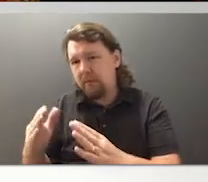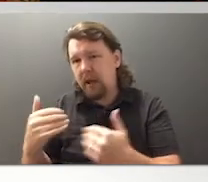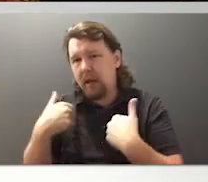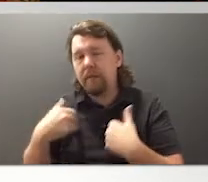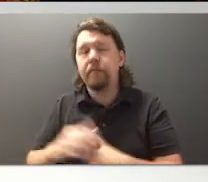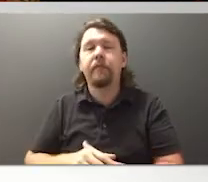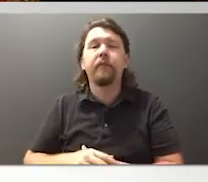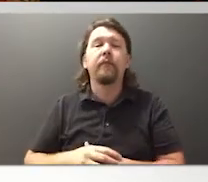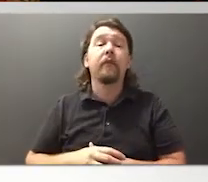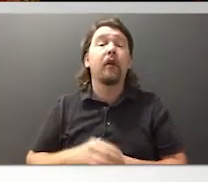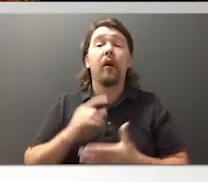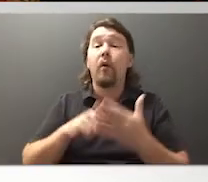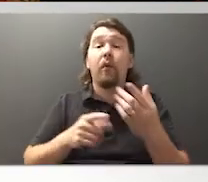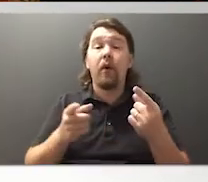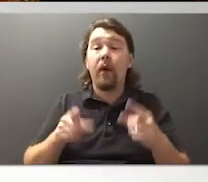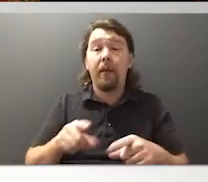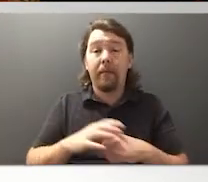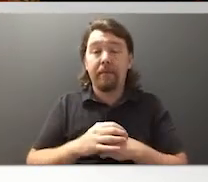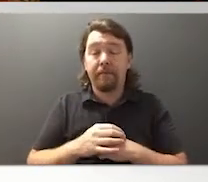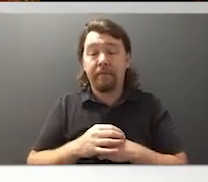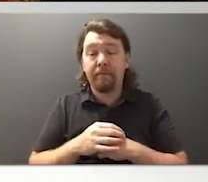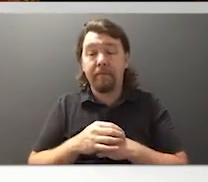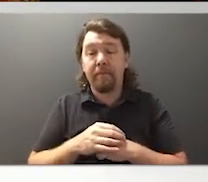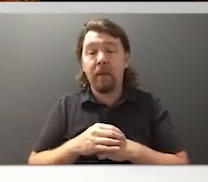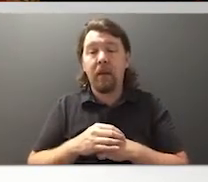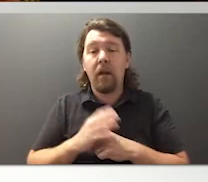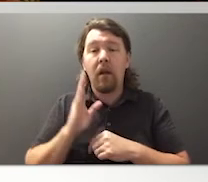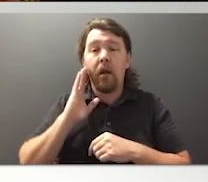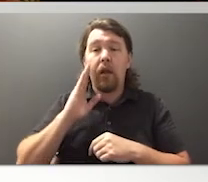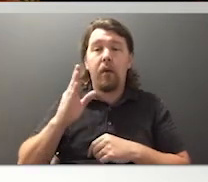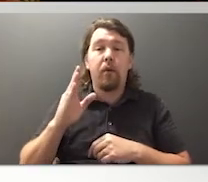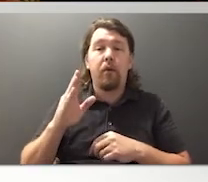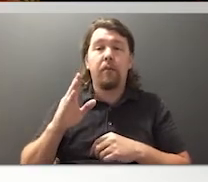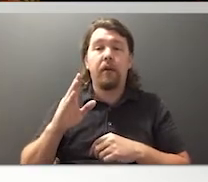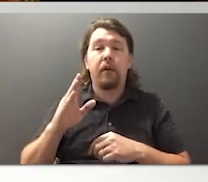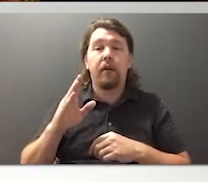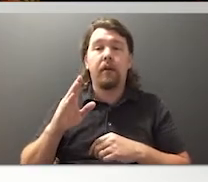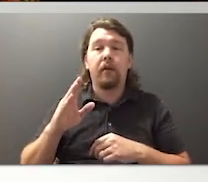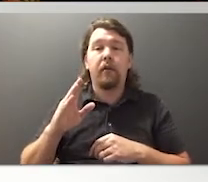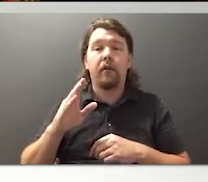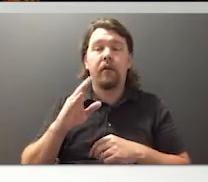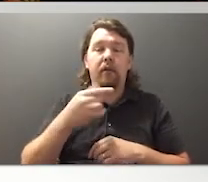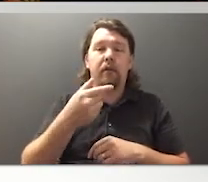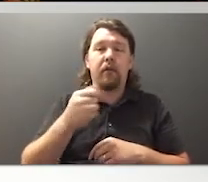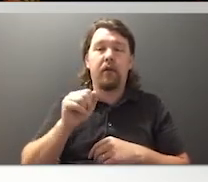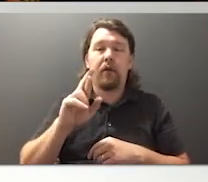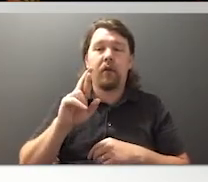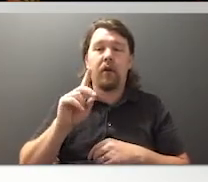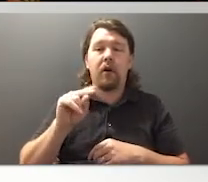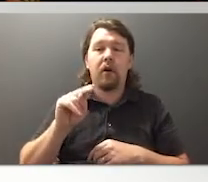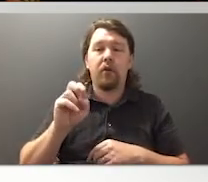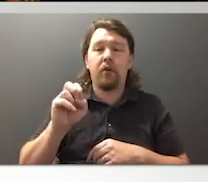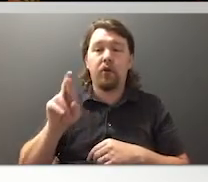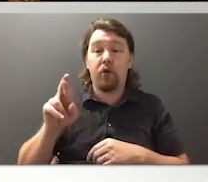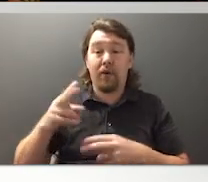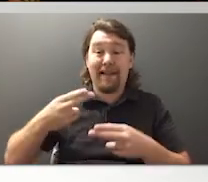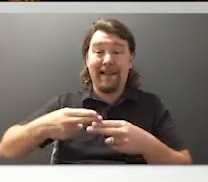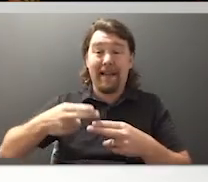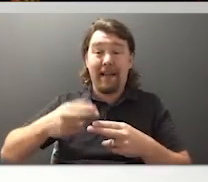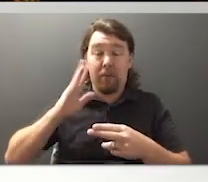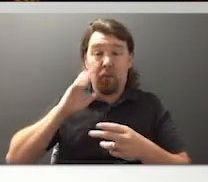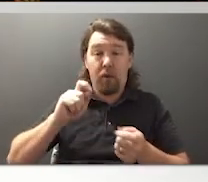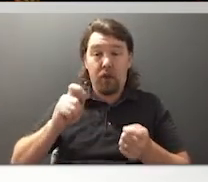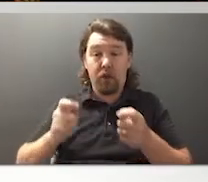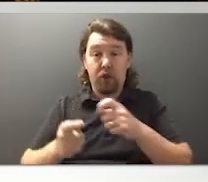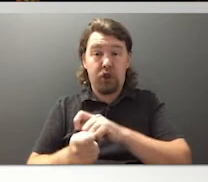what's going to happen is there will be a sunsetting of the Gardner. The name is going to change. Please don't misinterpret what I'm saying. The